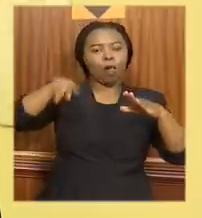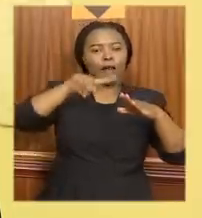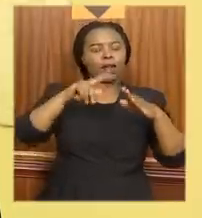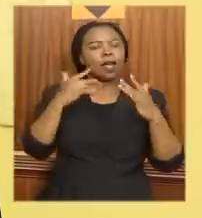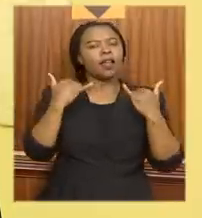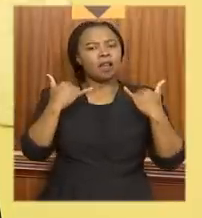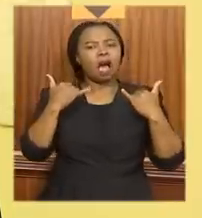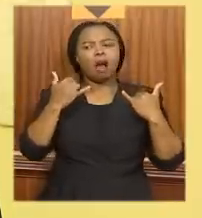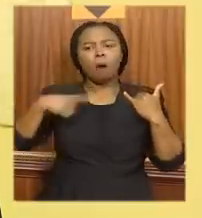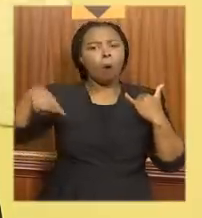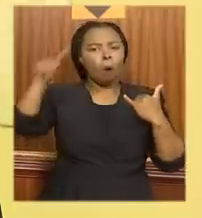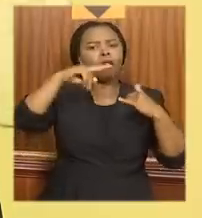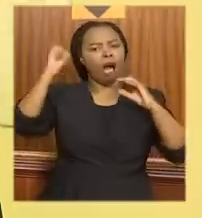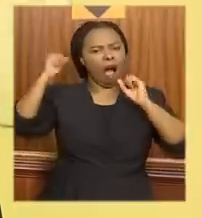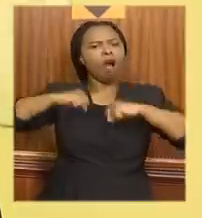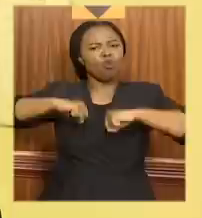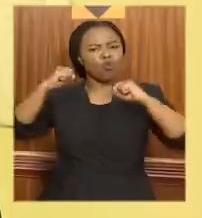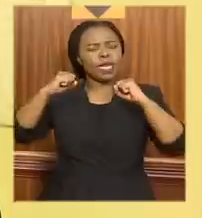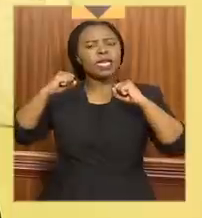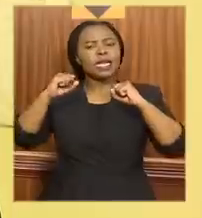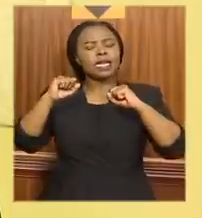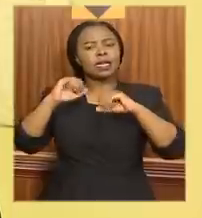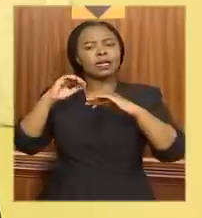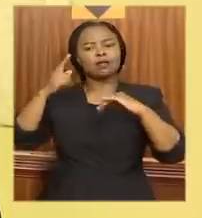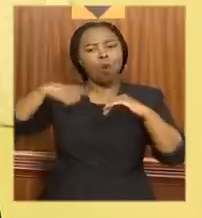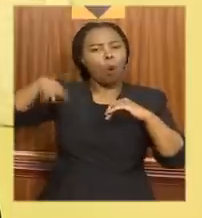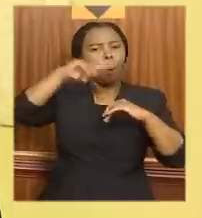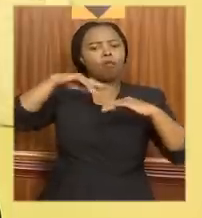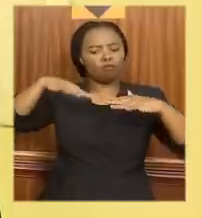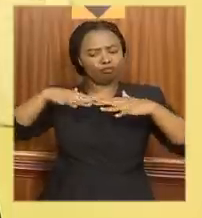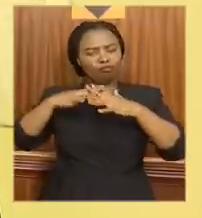country must unite to address this challenge.